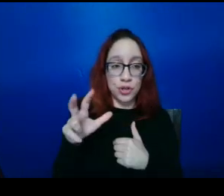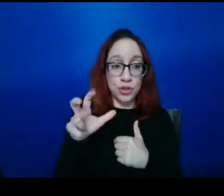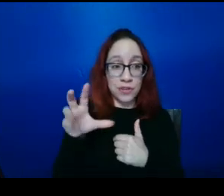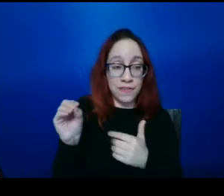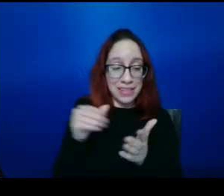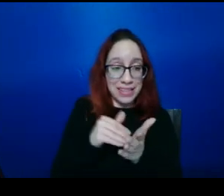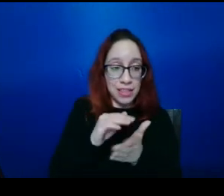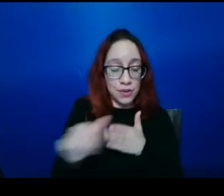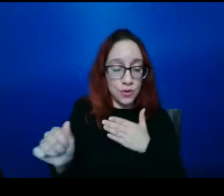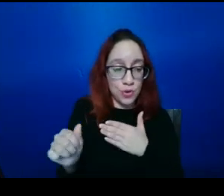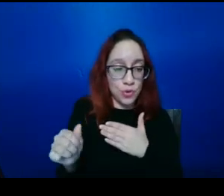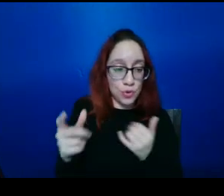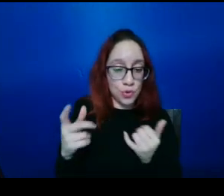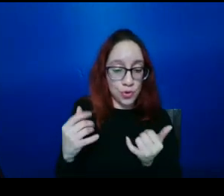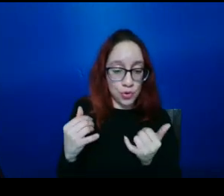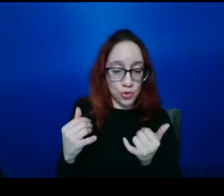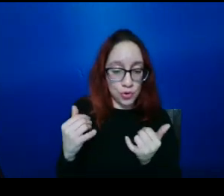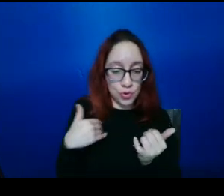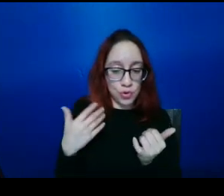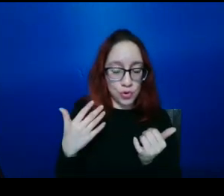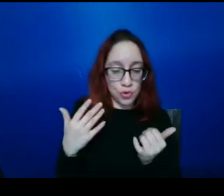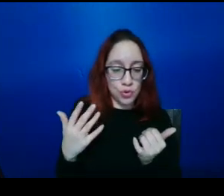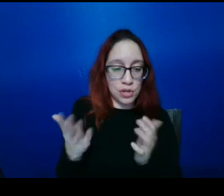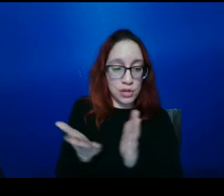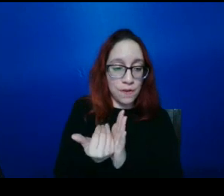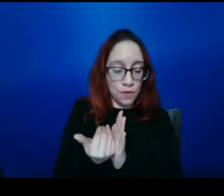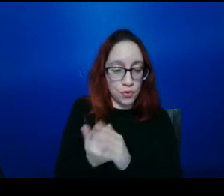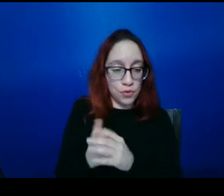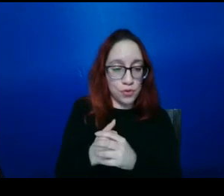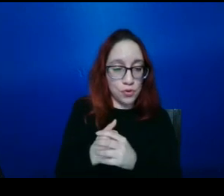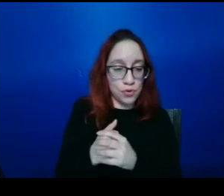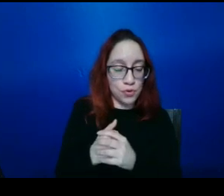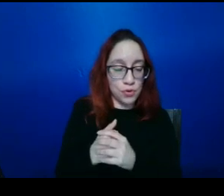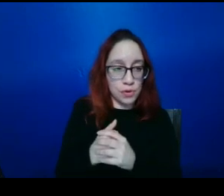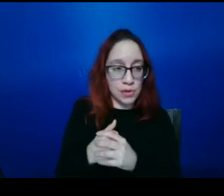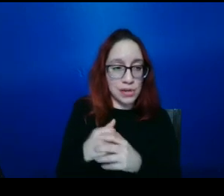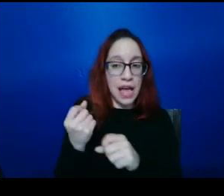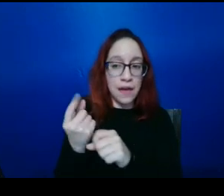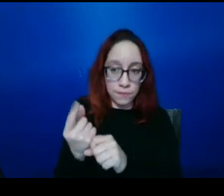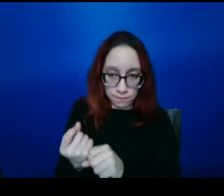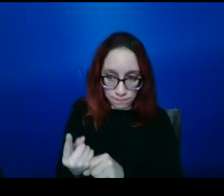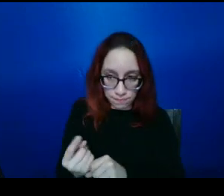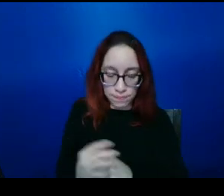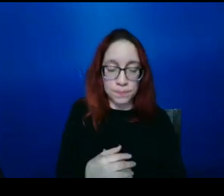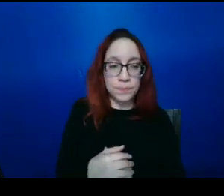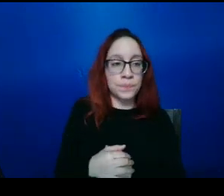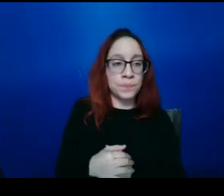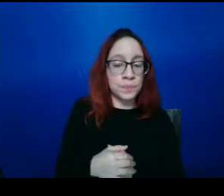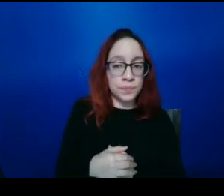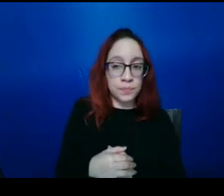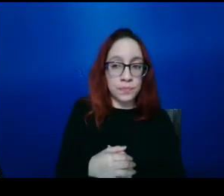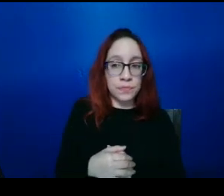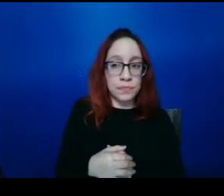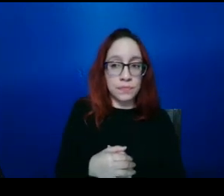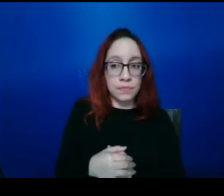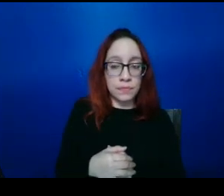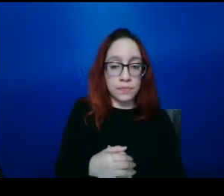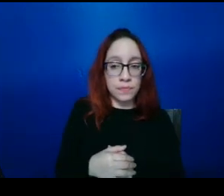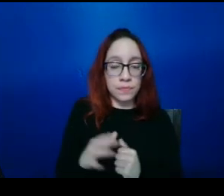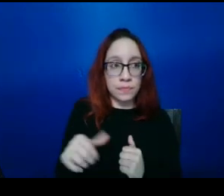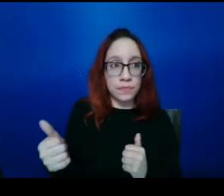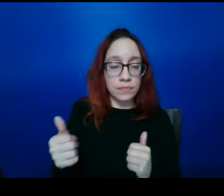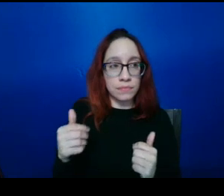$350,000, and therefore now the AHA committee reviewed this same incentives every year. So there's